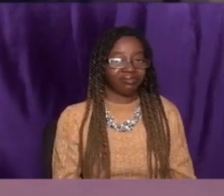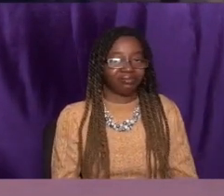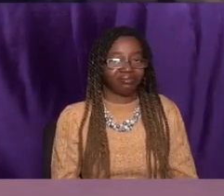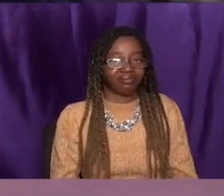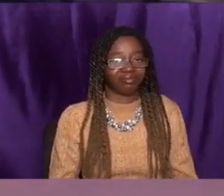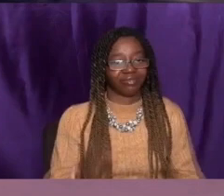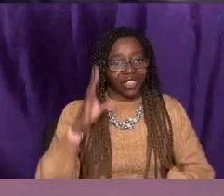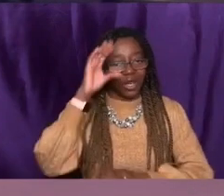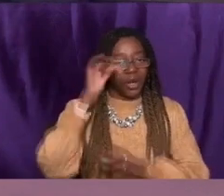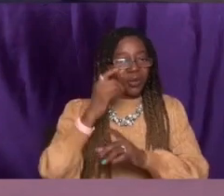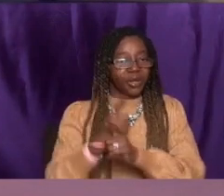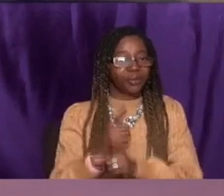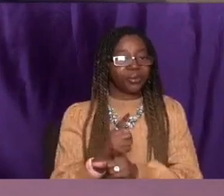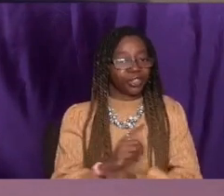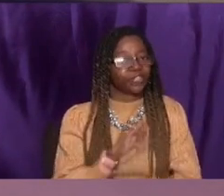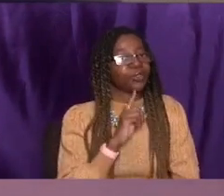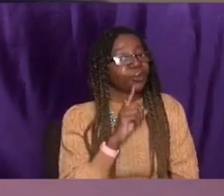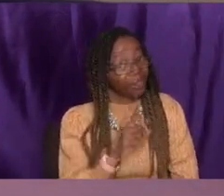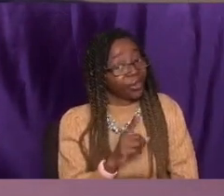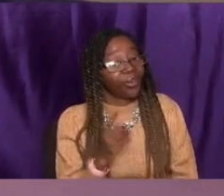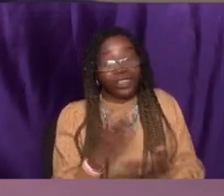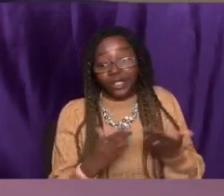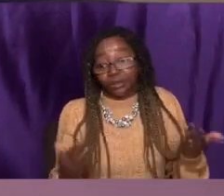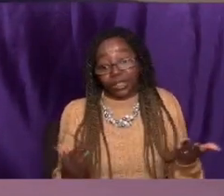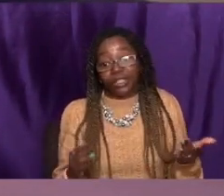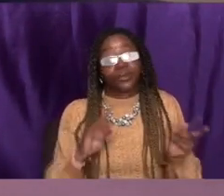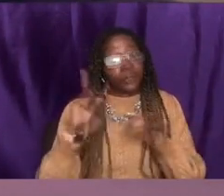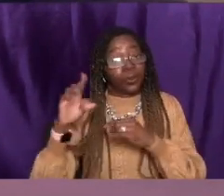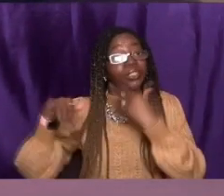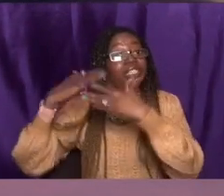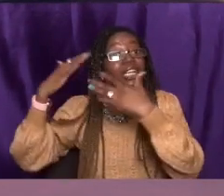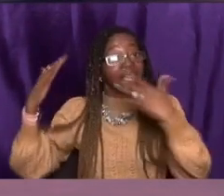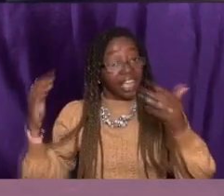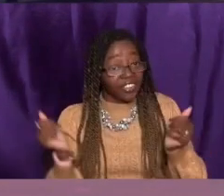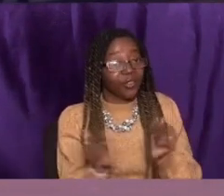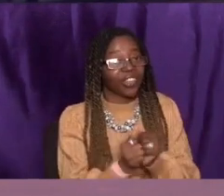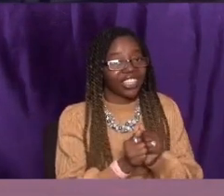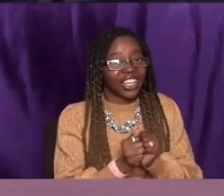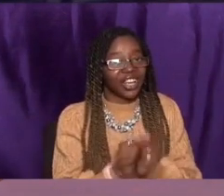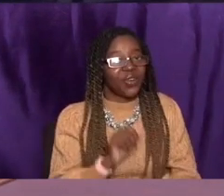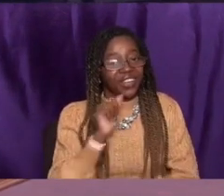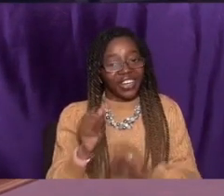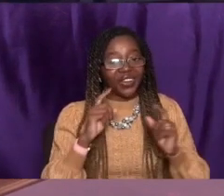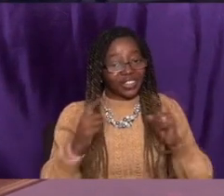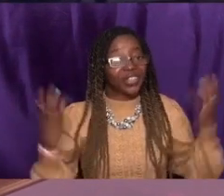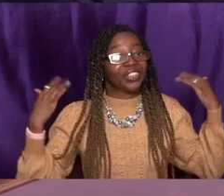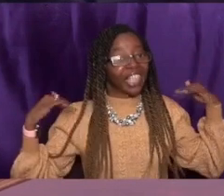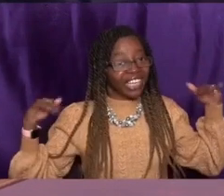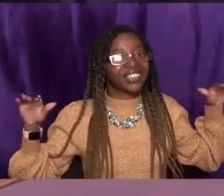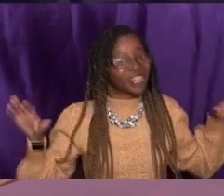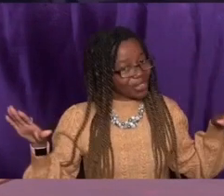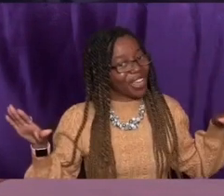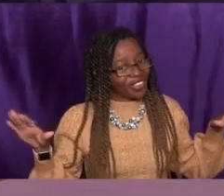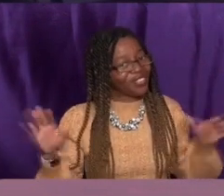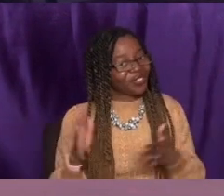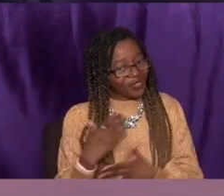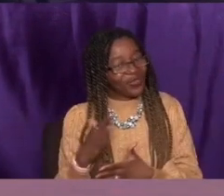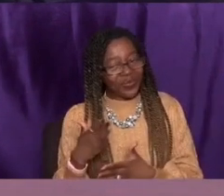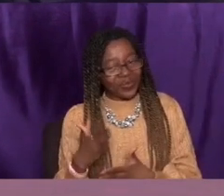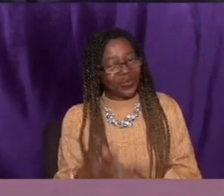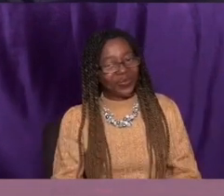We bros for real. There's some stuff we going to heaven with that we ain't going to tell the angels about.